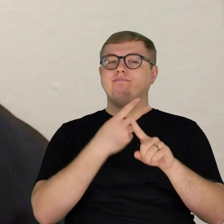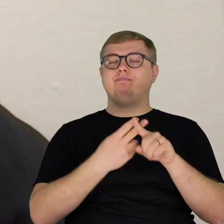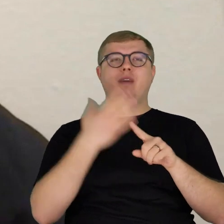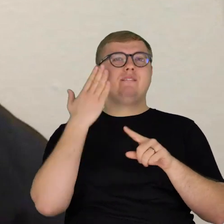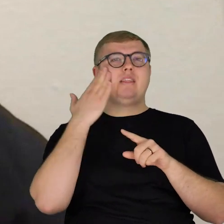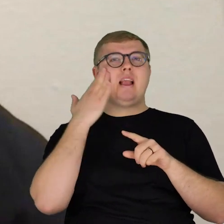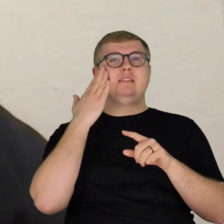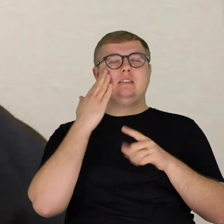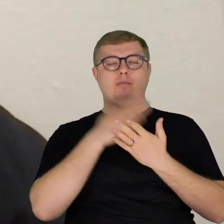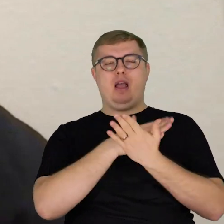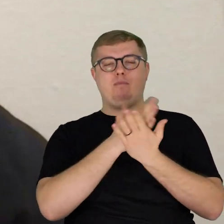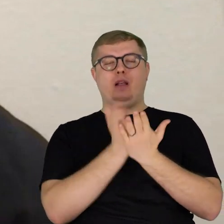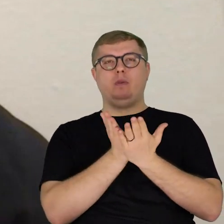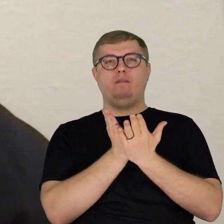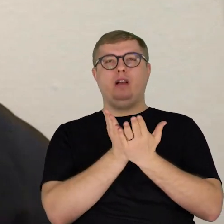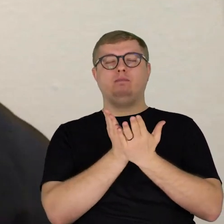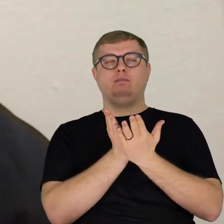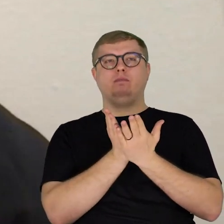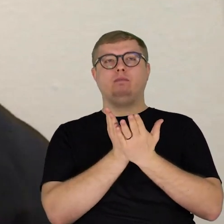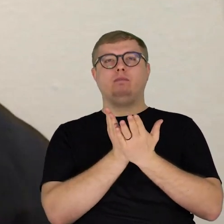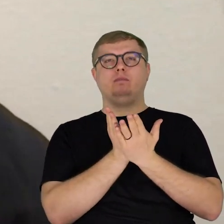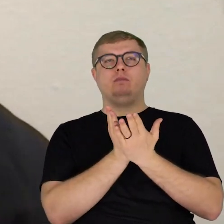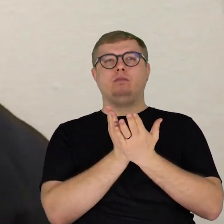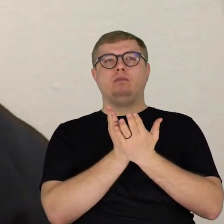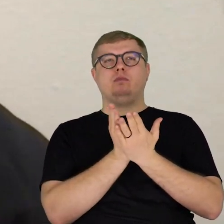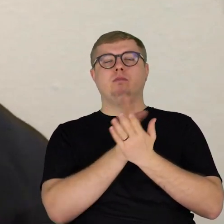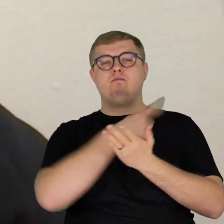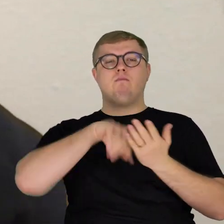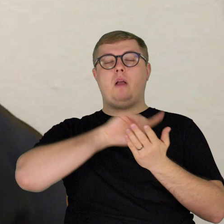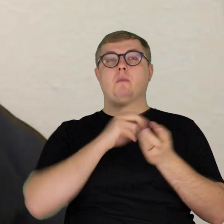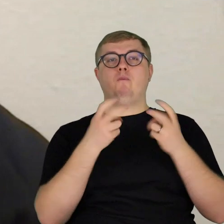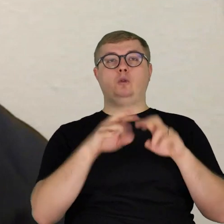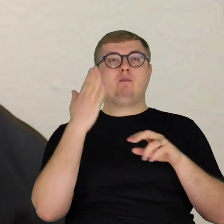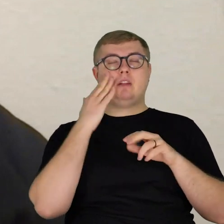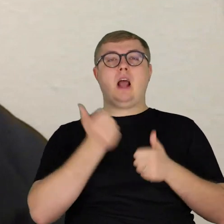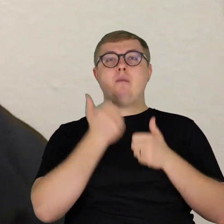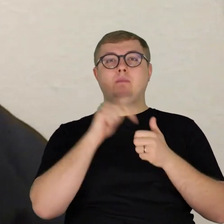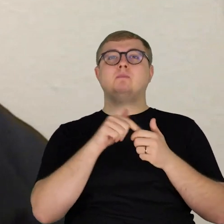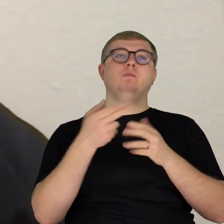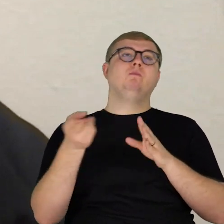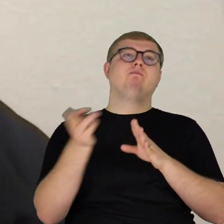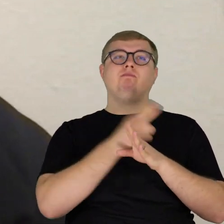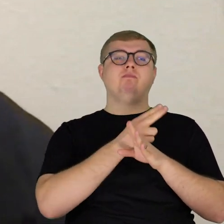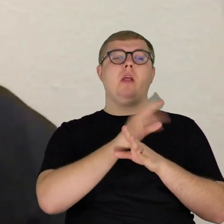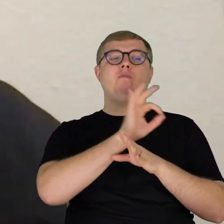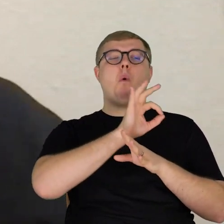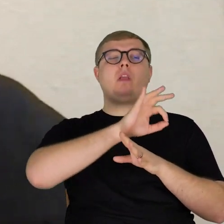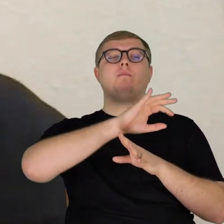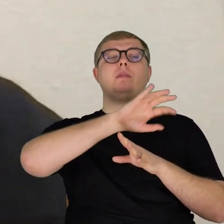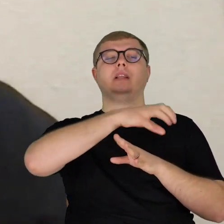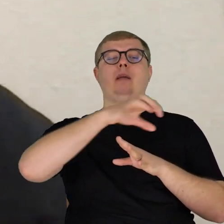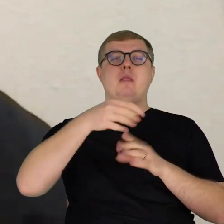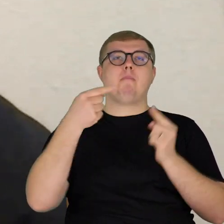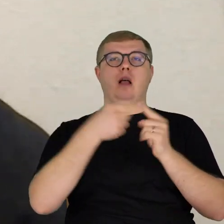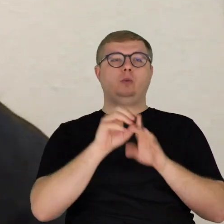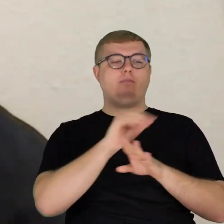translate the hybrid knowledge we produce to bring back into the disciplinary frame.